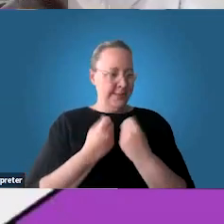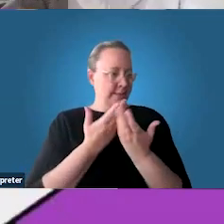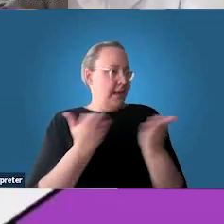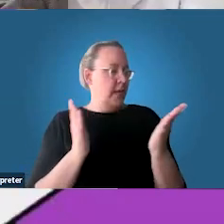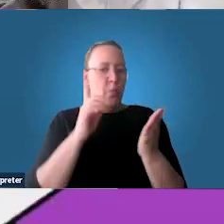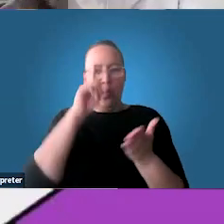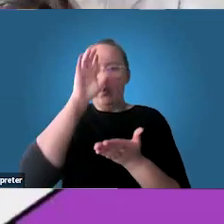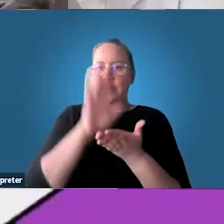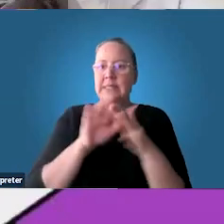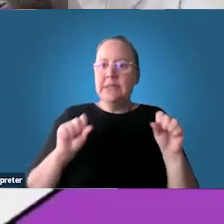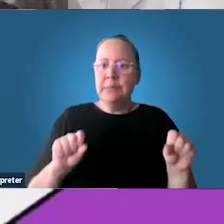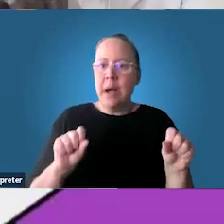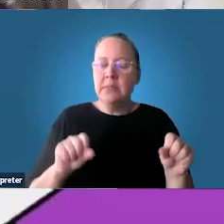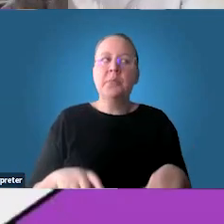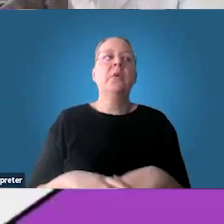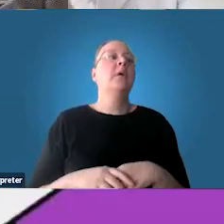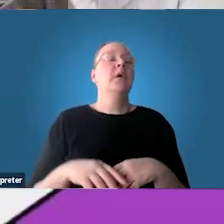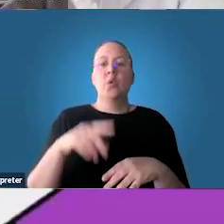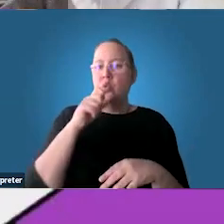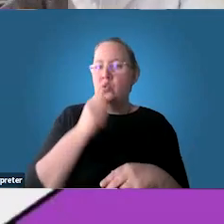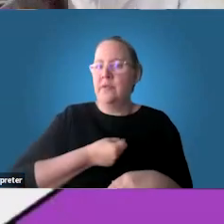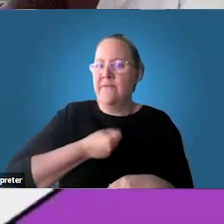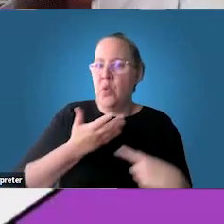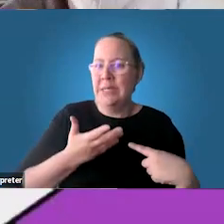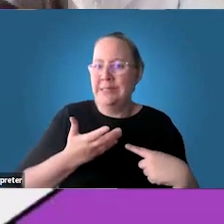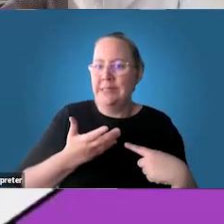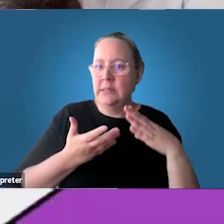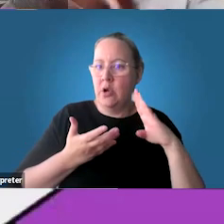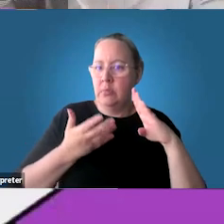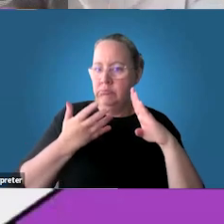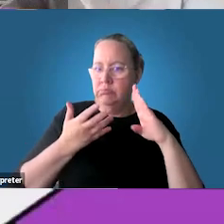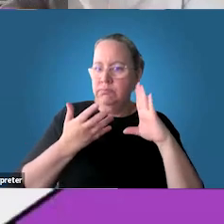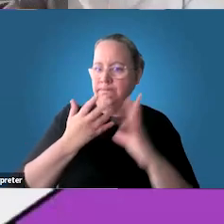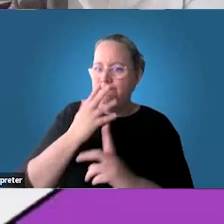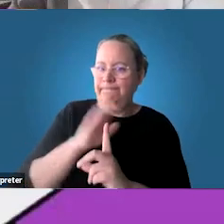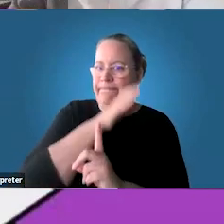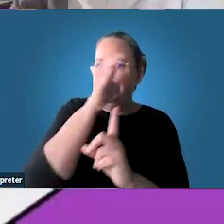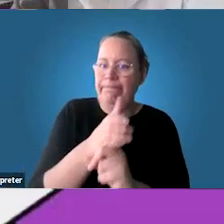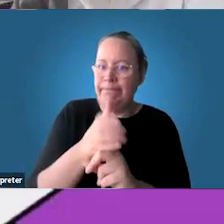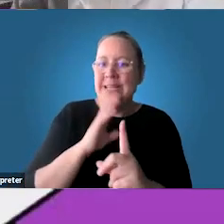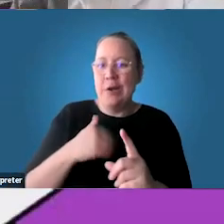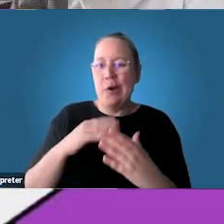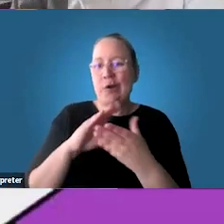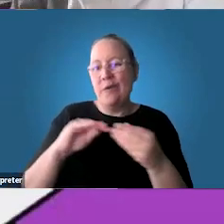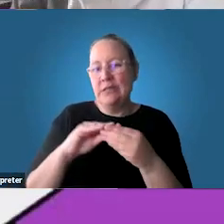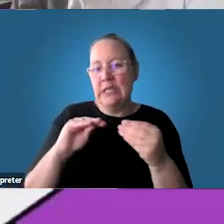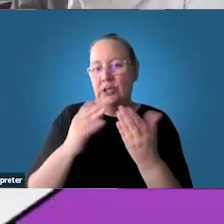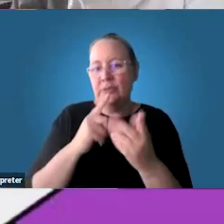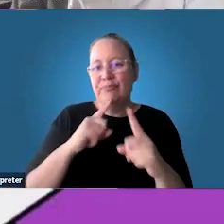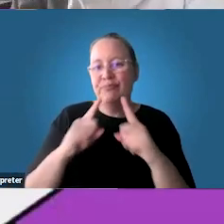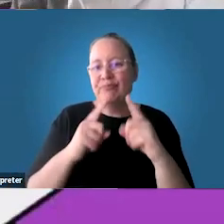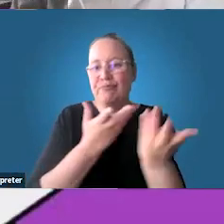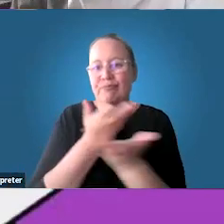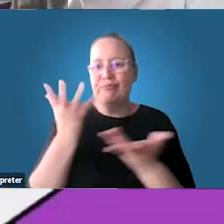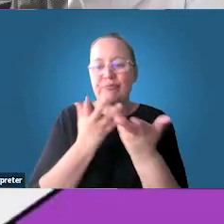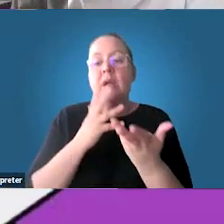what we believe is possible as a society, whose voices are centered in our collective conversation. And we believe narrative